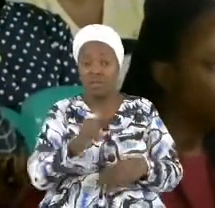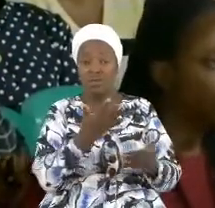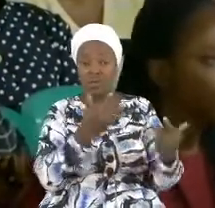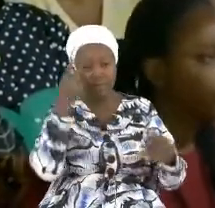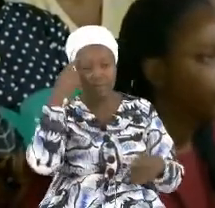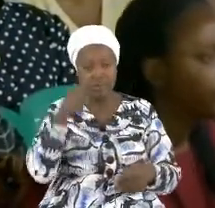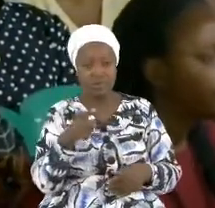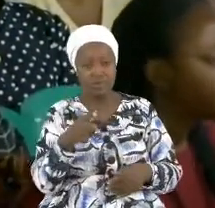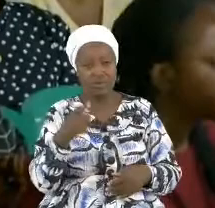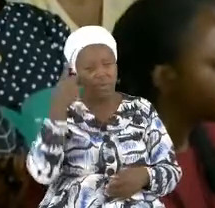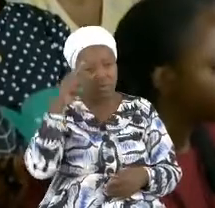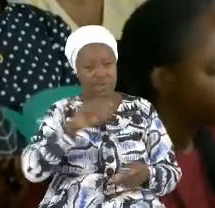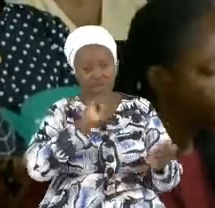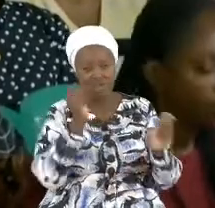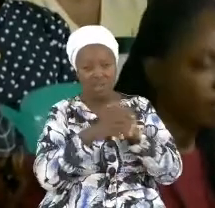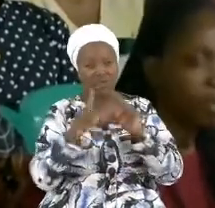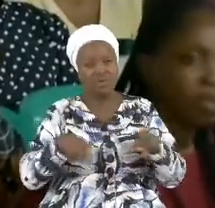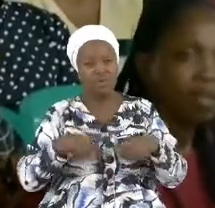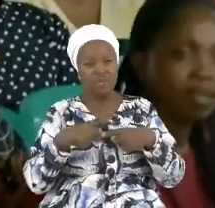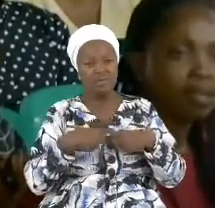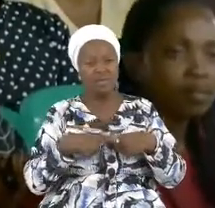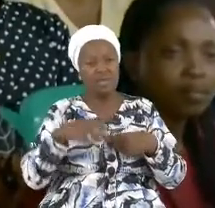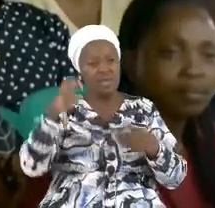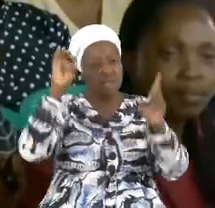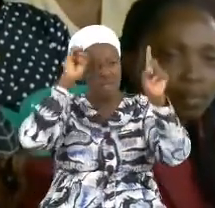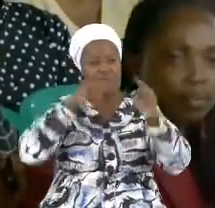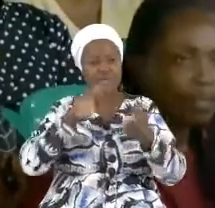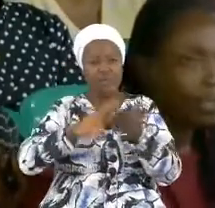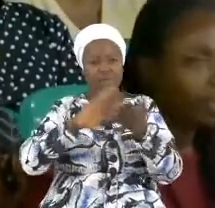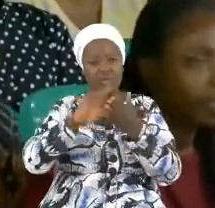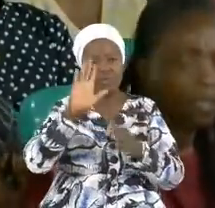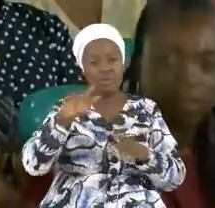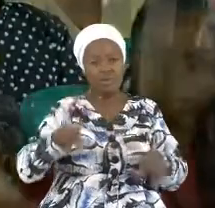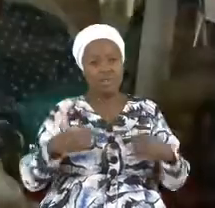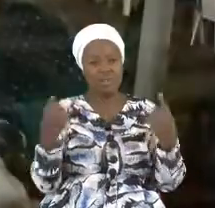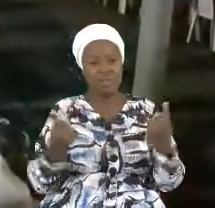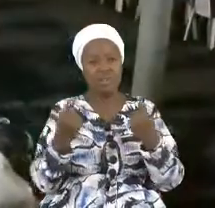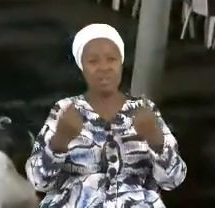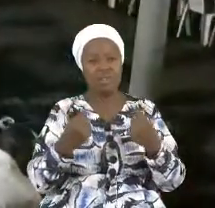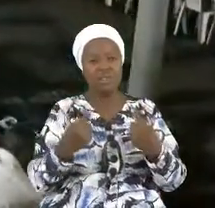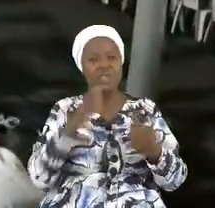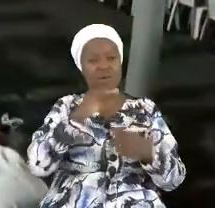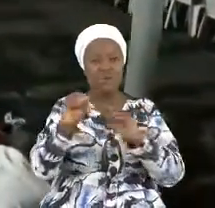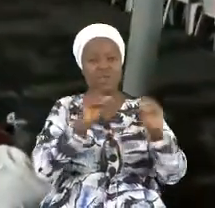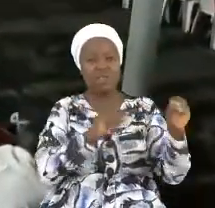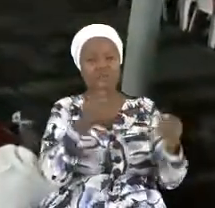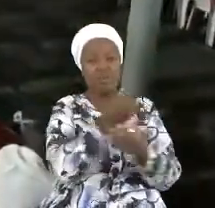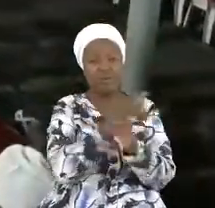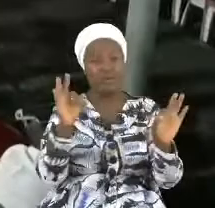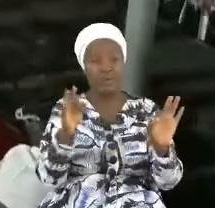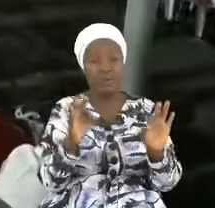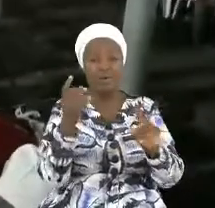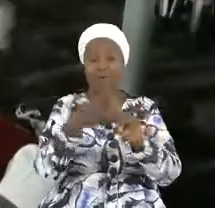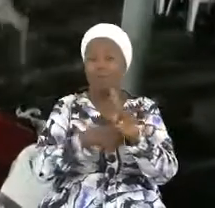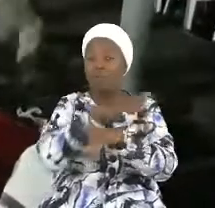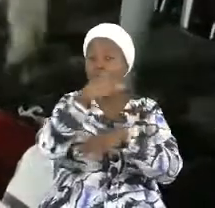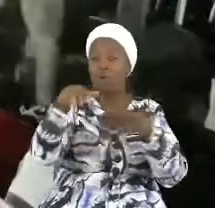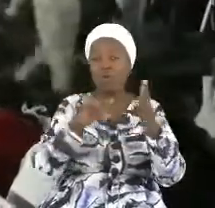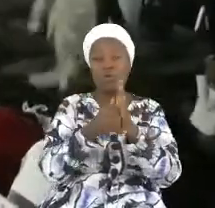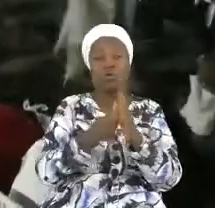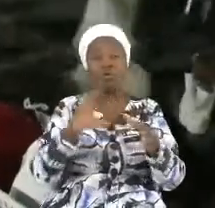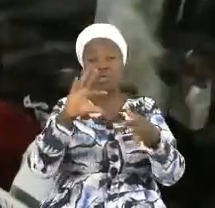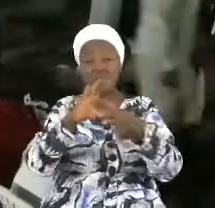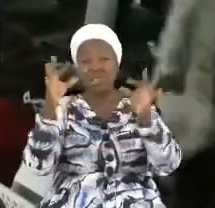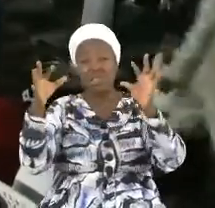life. He'll forgive your sin. He'll set you free from those chains of sin